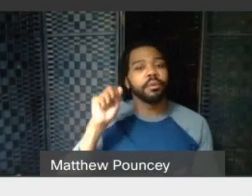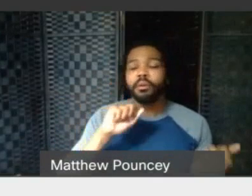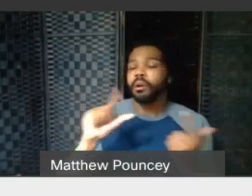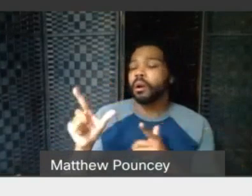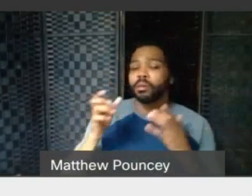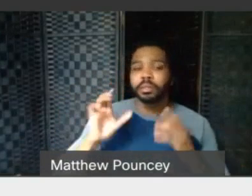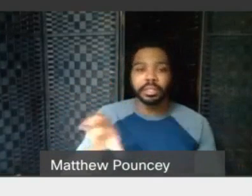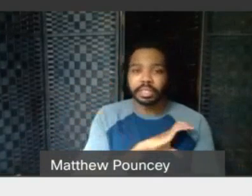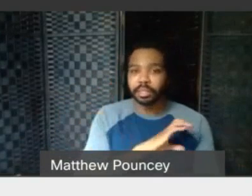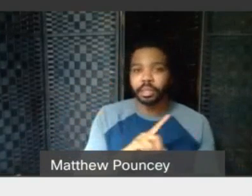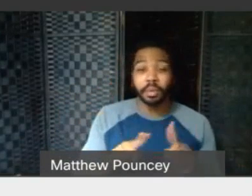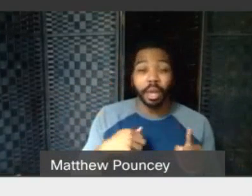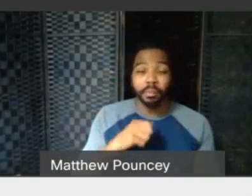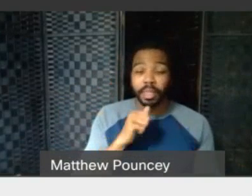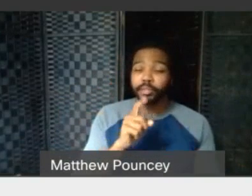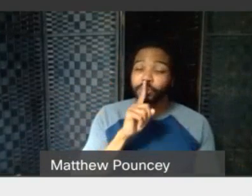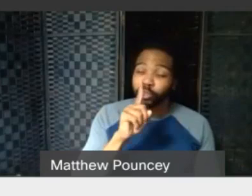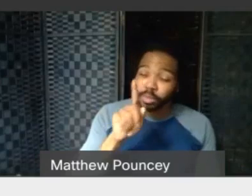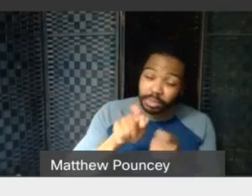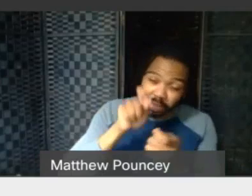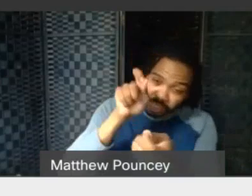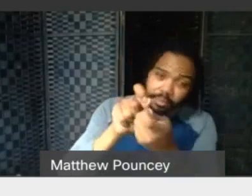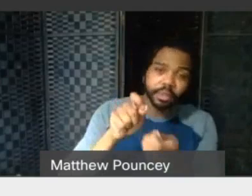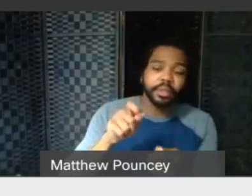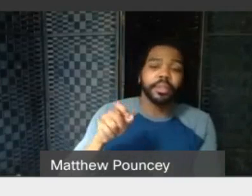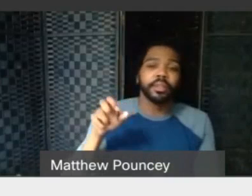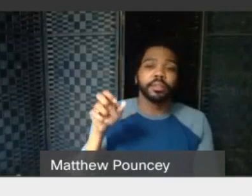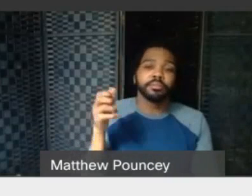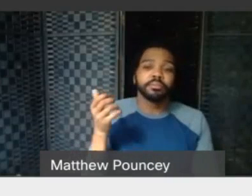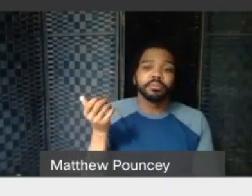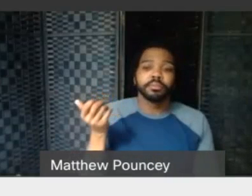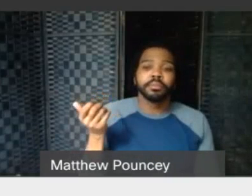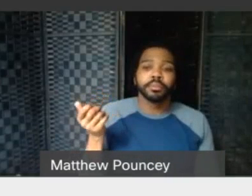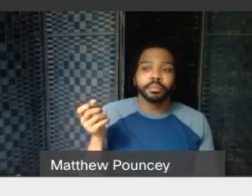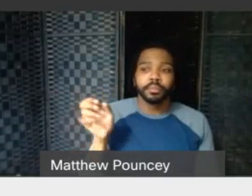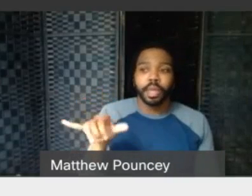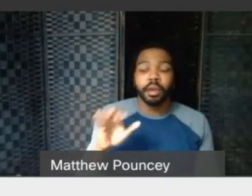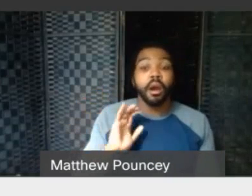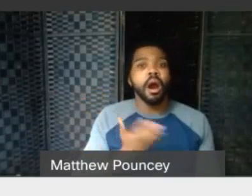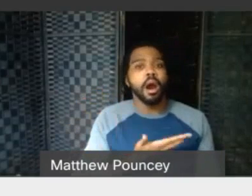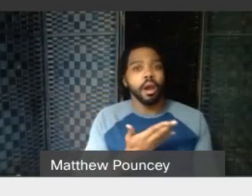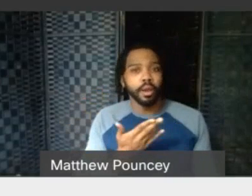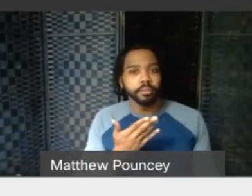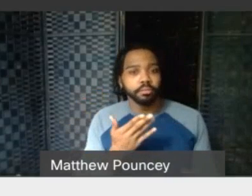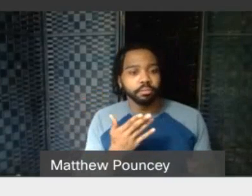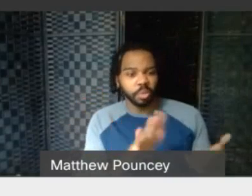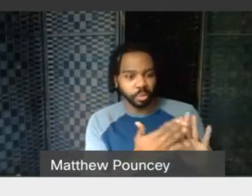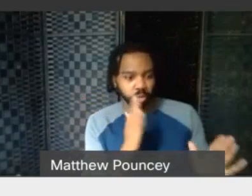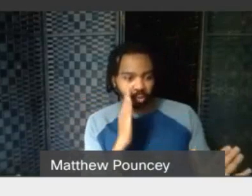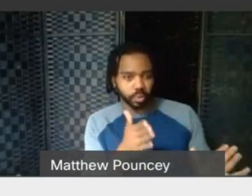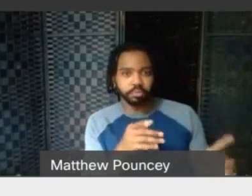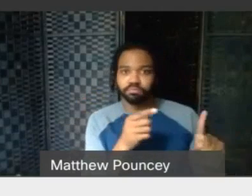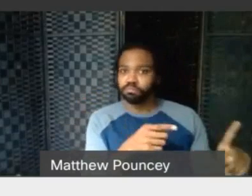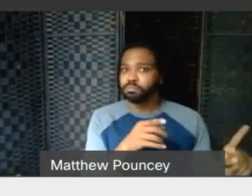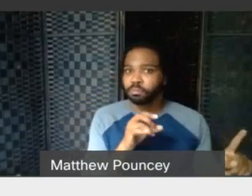citizens, but I'm not specifically sure that our target population had a carve out of